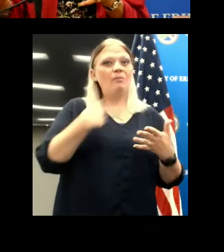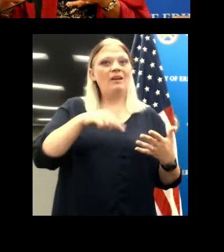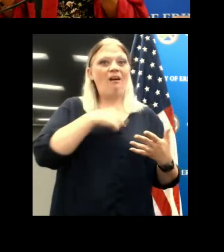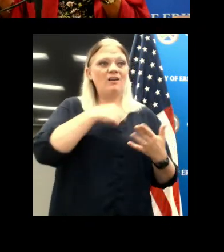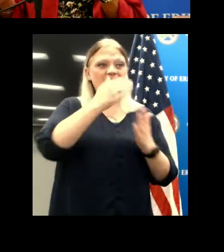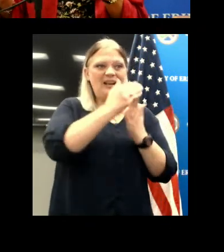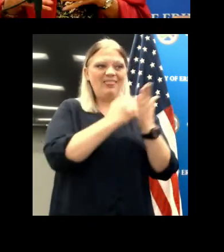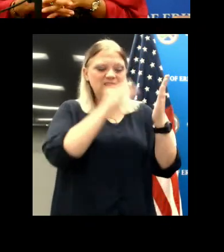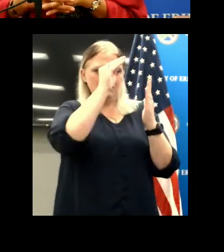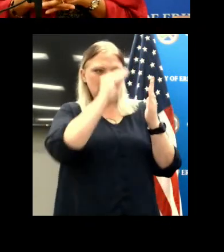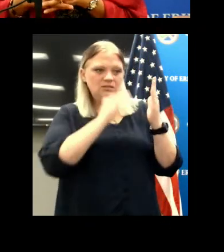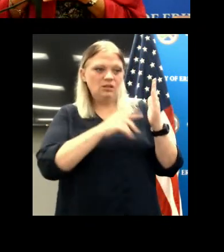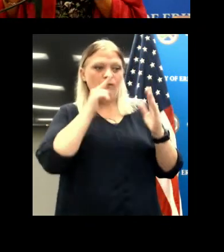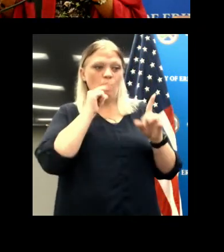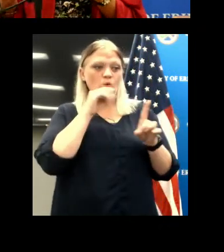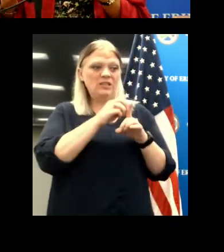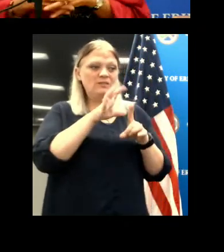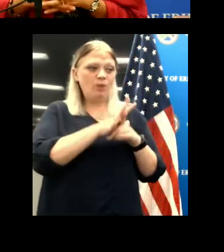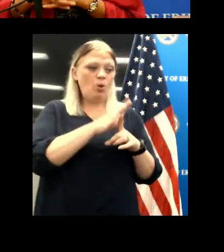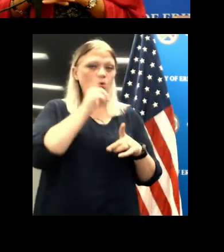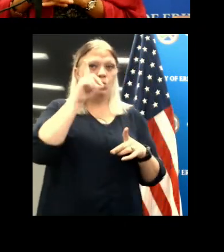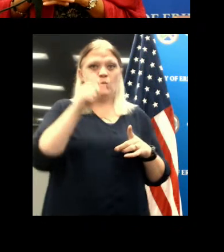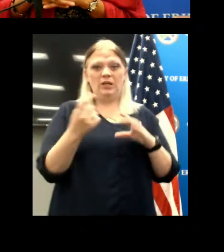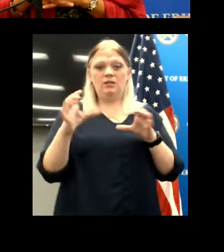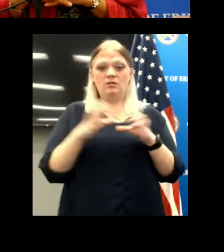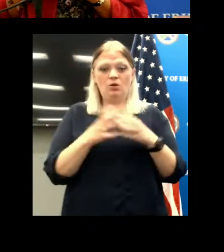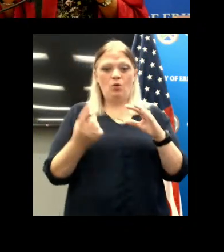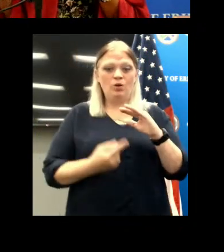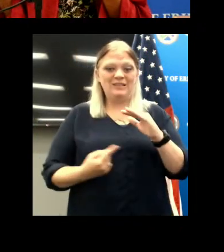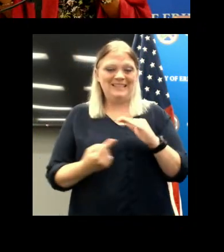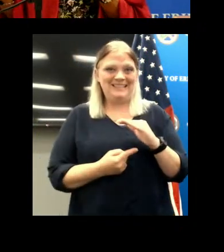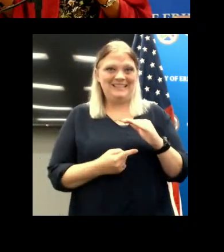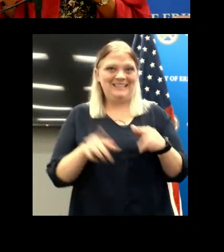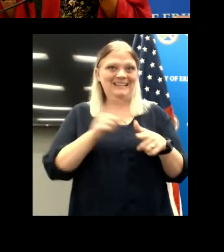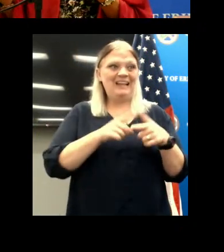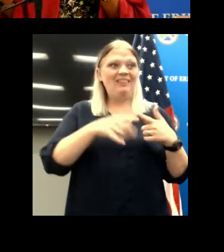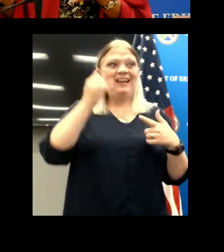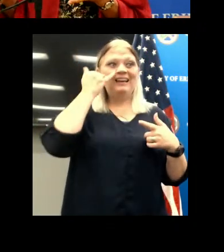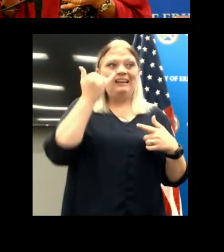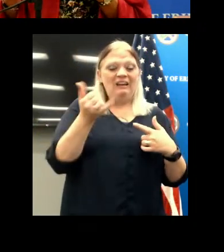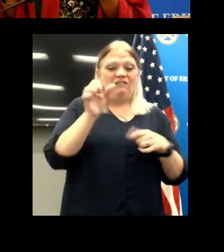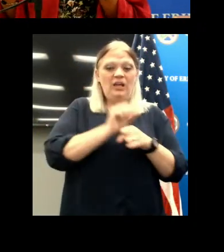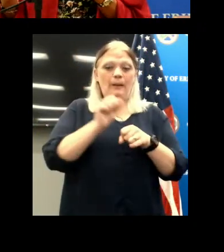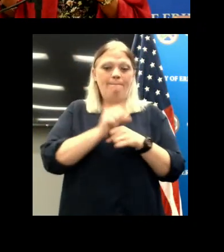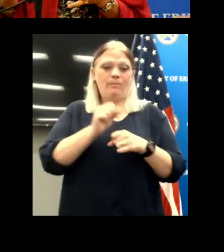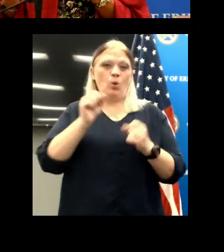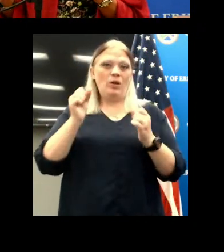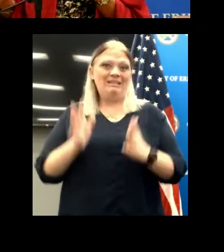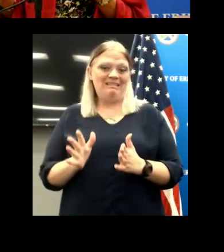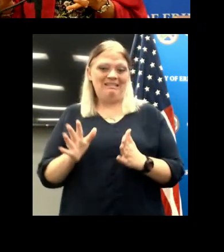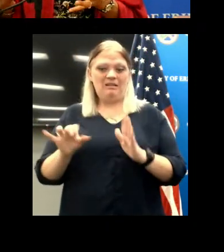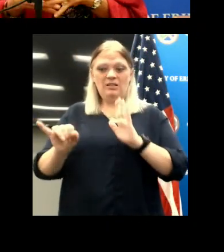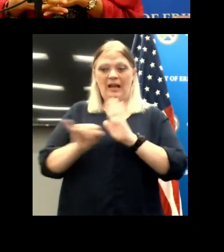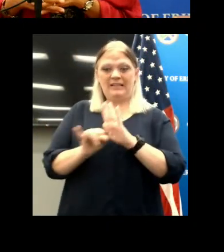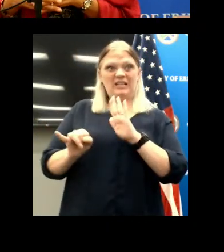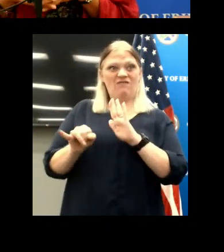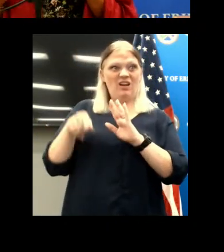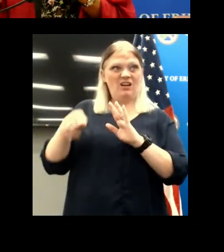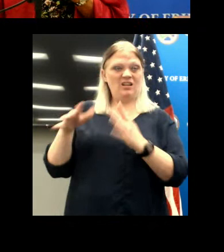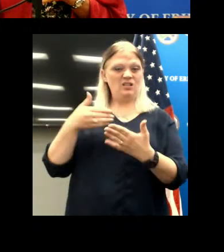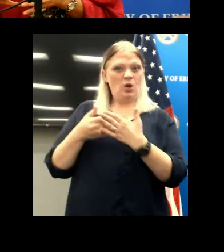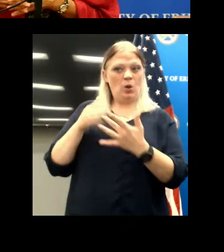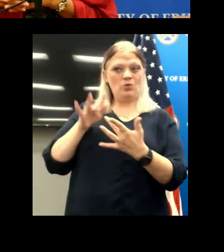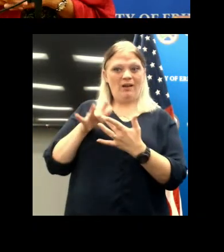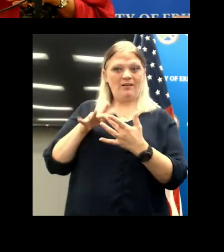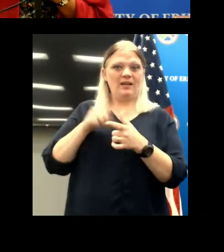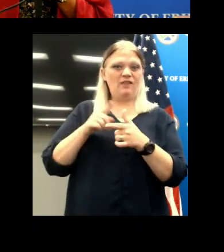that list of who has been exposed and who needs to be in quarantine. And then if an employee is identified as a close contact, we work